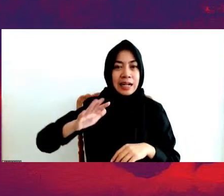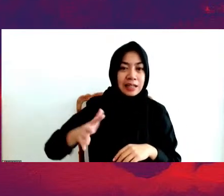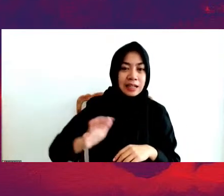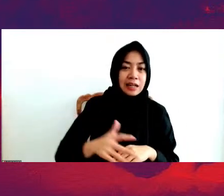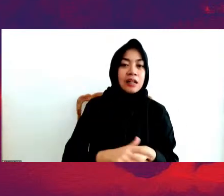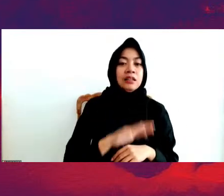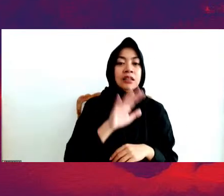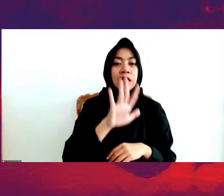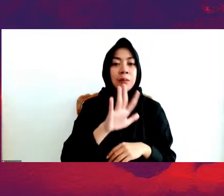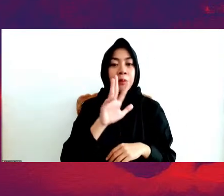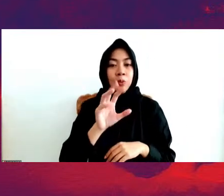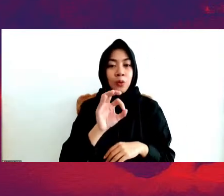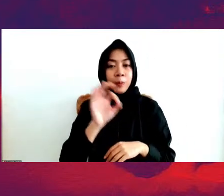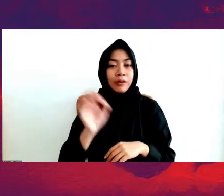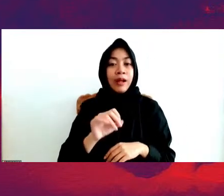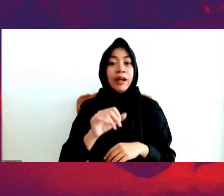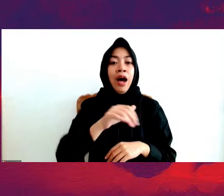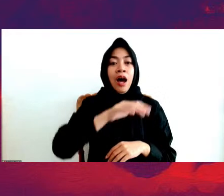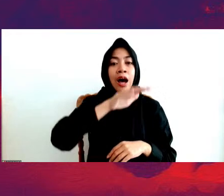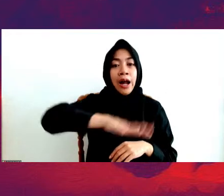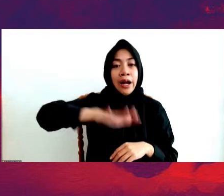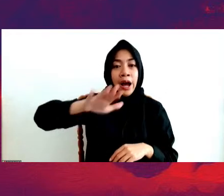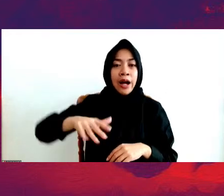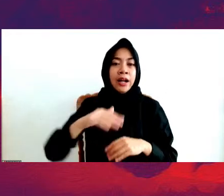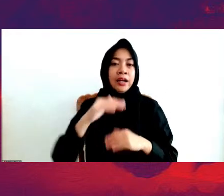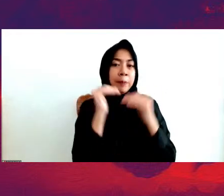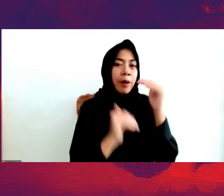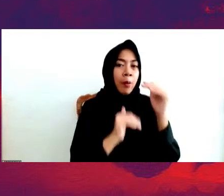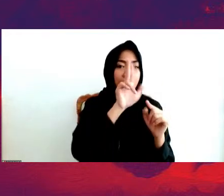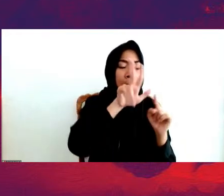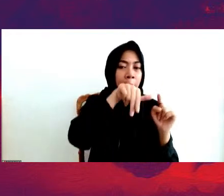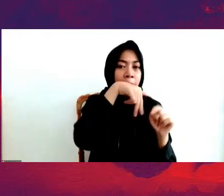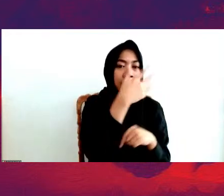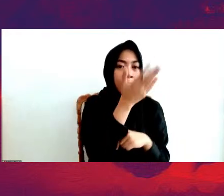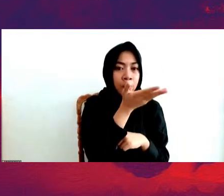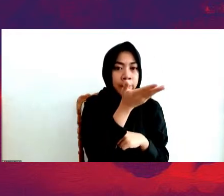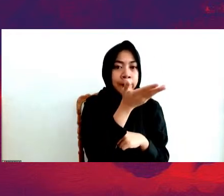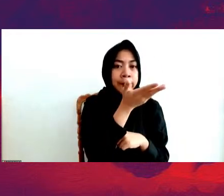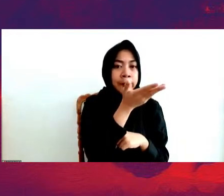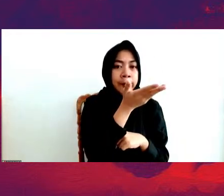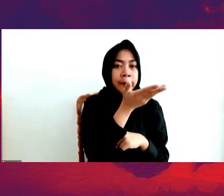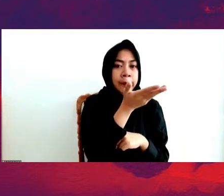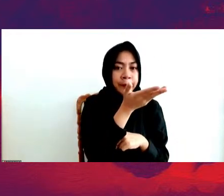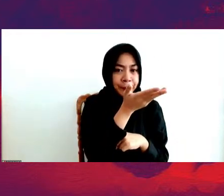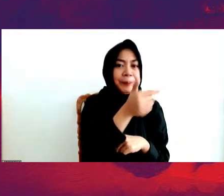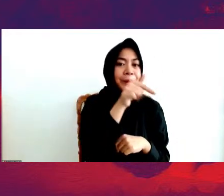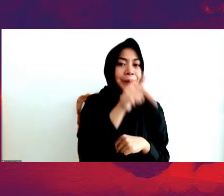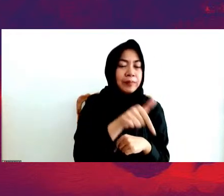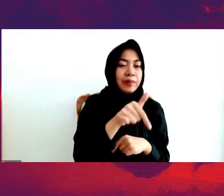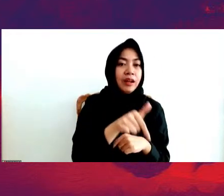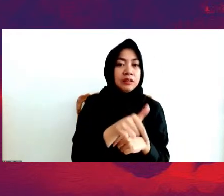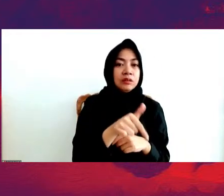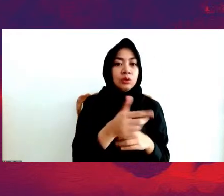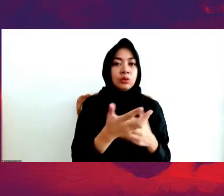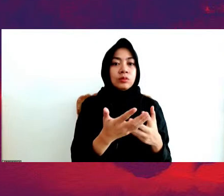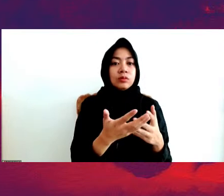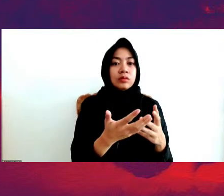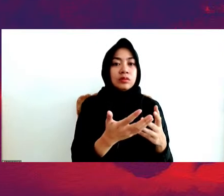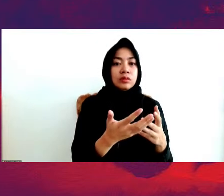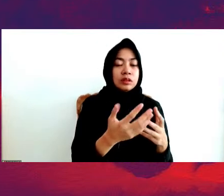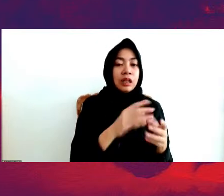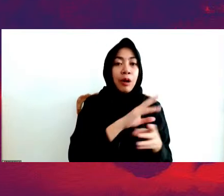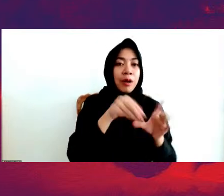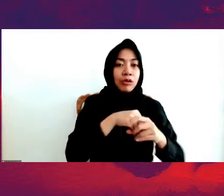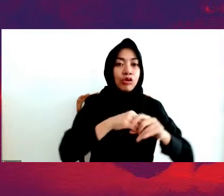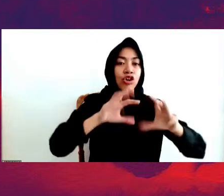poor are children under 18. We know where they live. Collectively, some 85% of the MPI poor